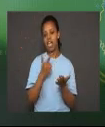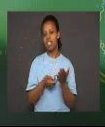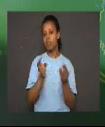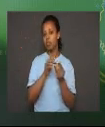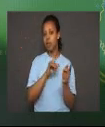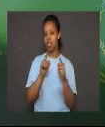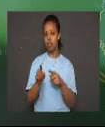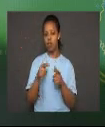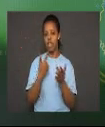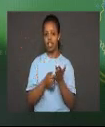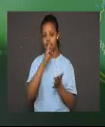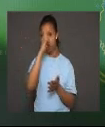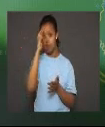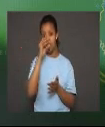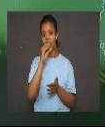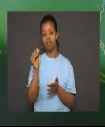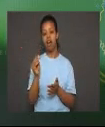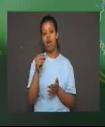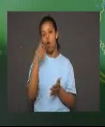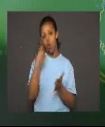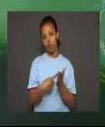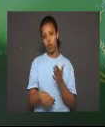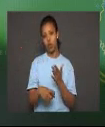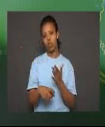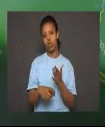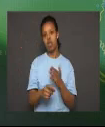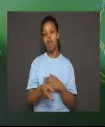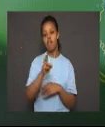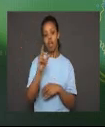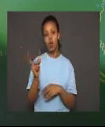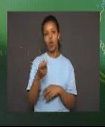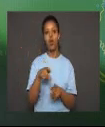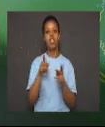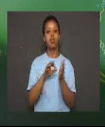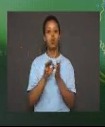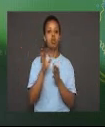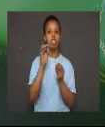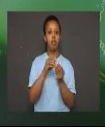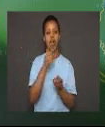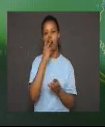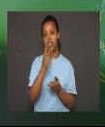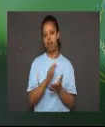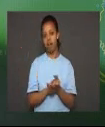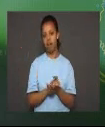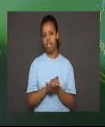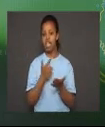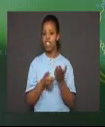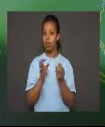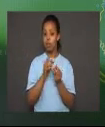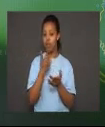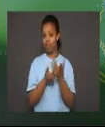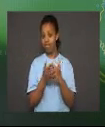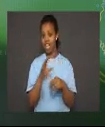explosions. We learned about the cause and effects of rapid population